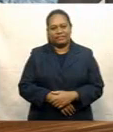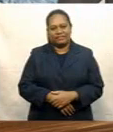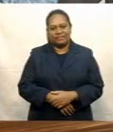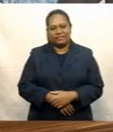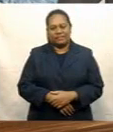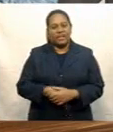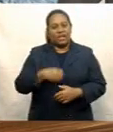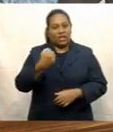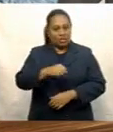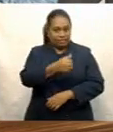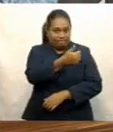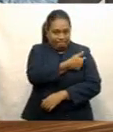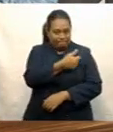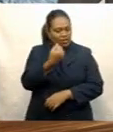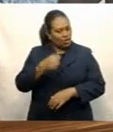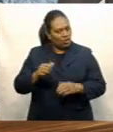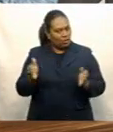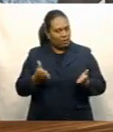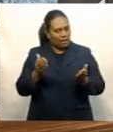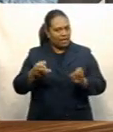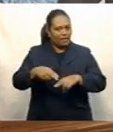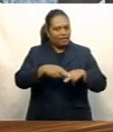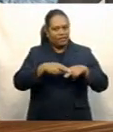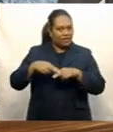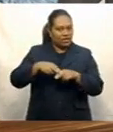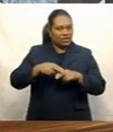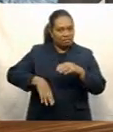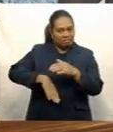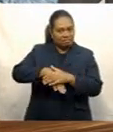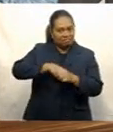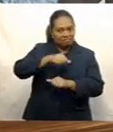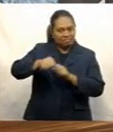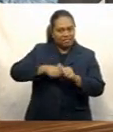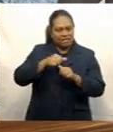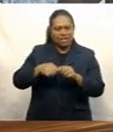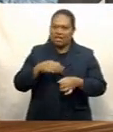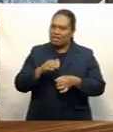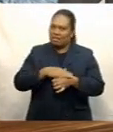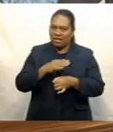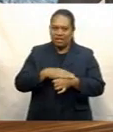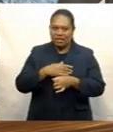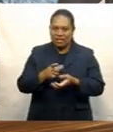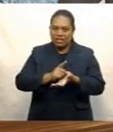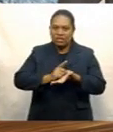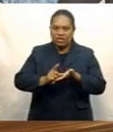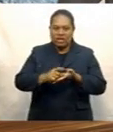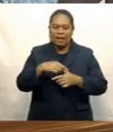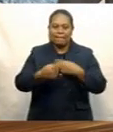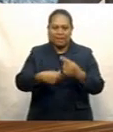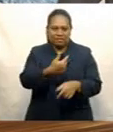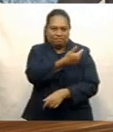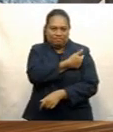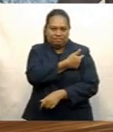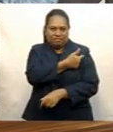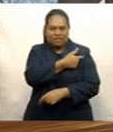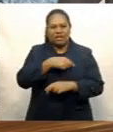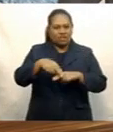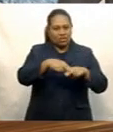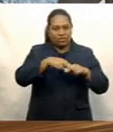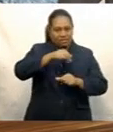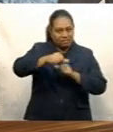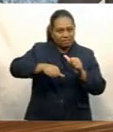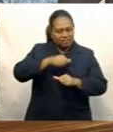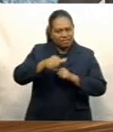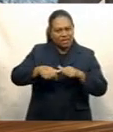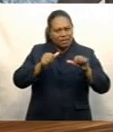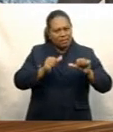No jab, no play. The Fiji Football Association has made its stand clear on vaccination. Fiji Football Association President Rajesh